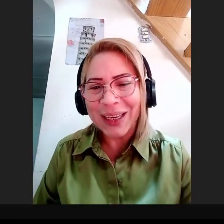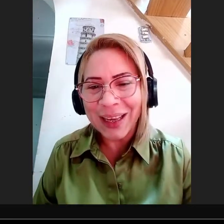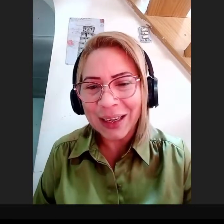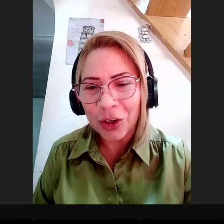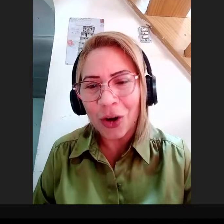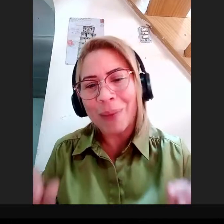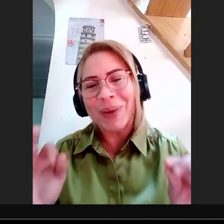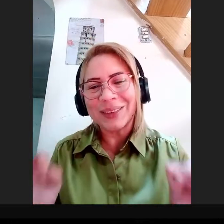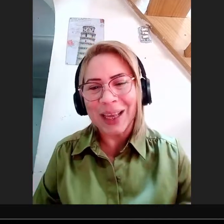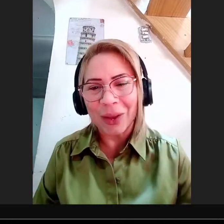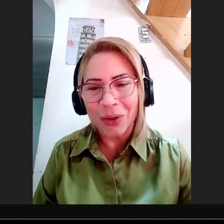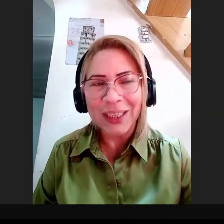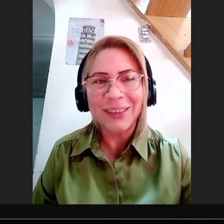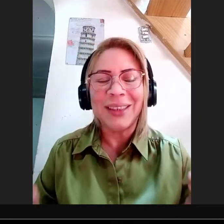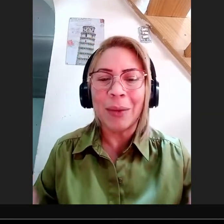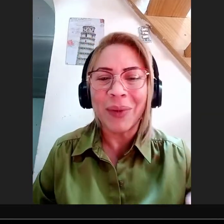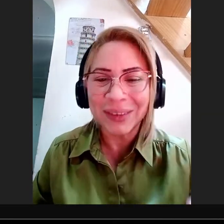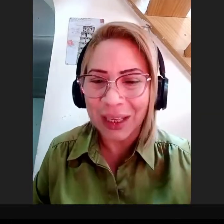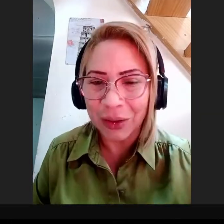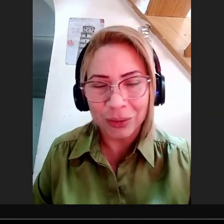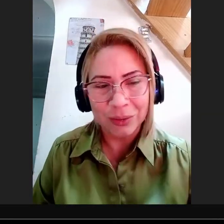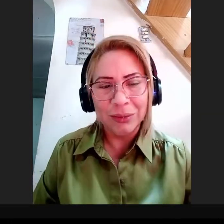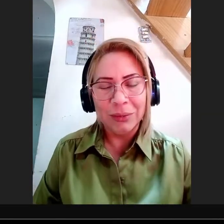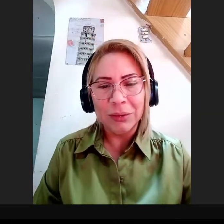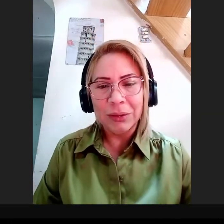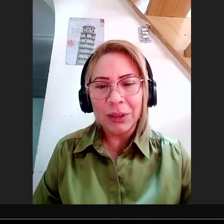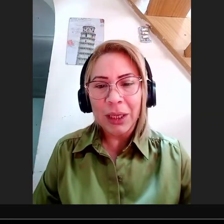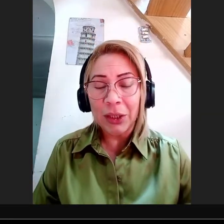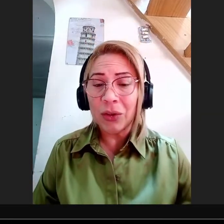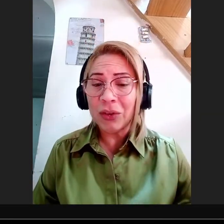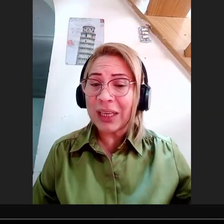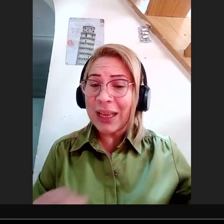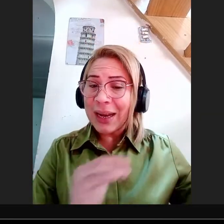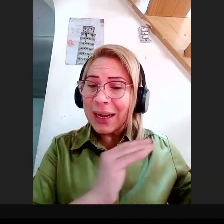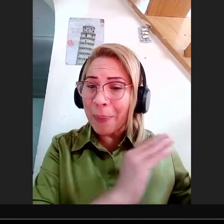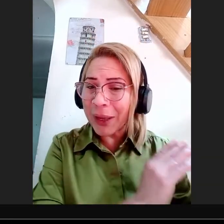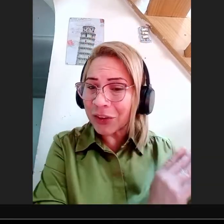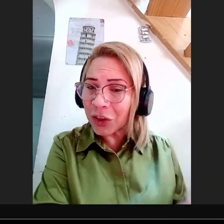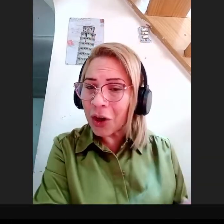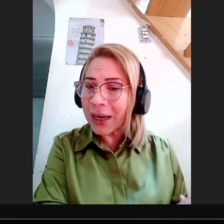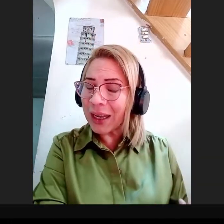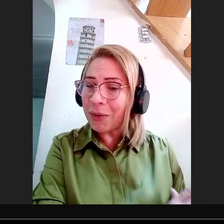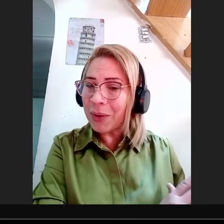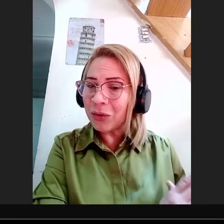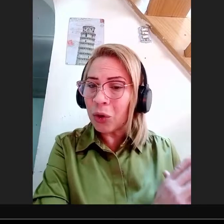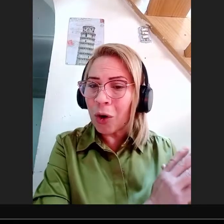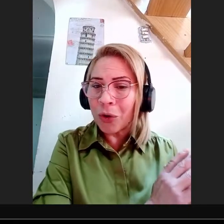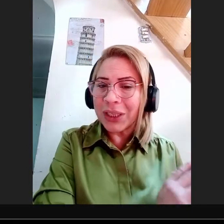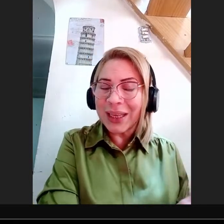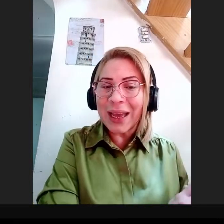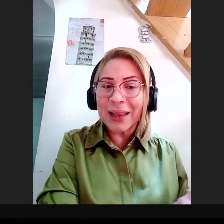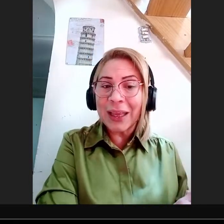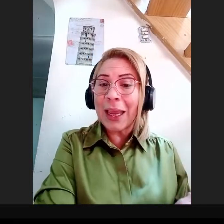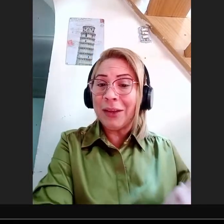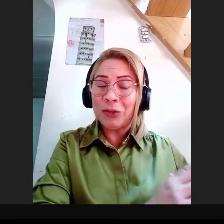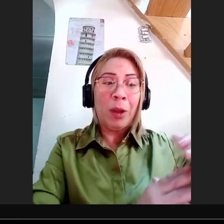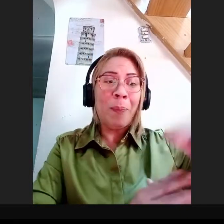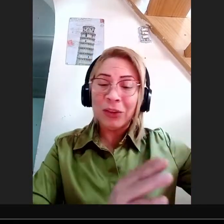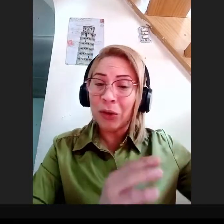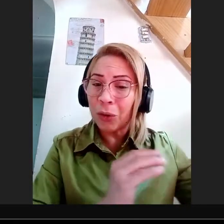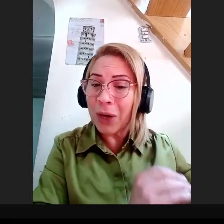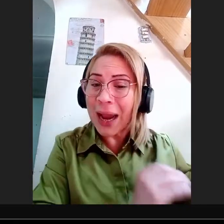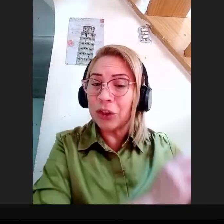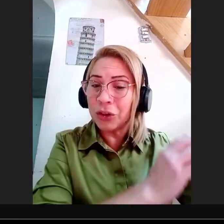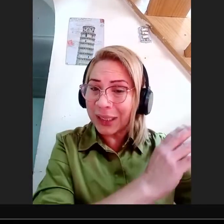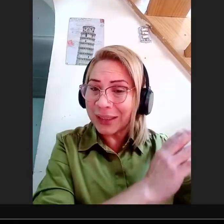And many other threats and menaces that people are subject to. Therefore, the person